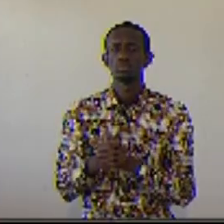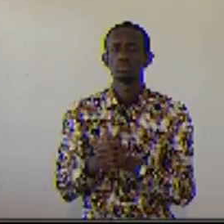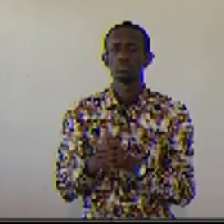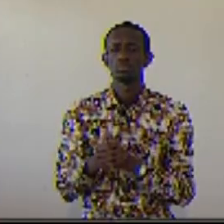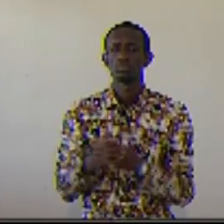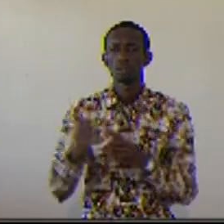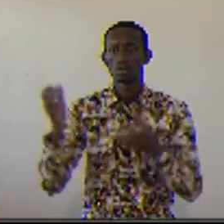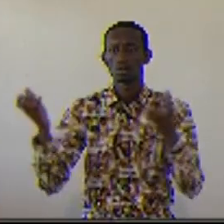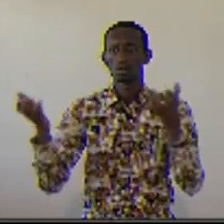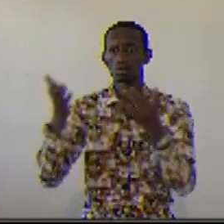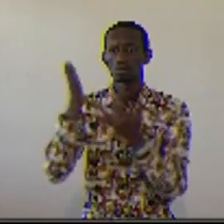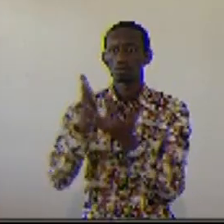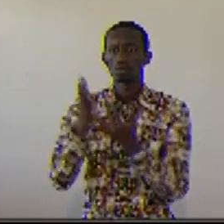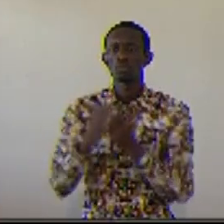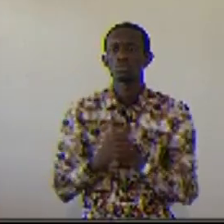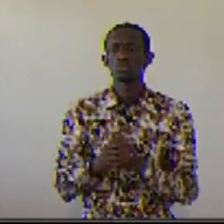with water